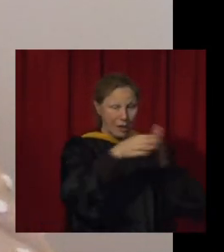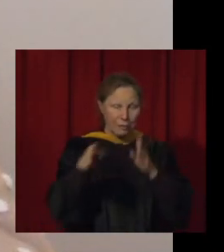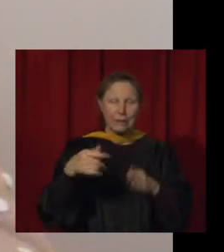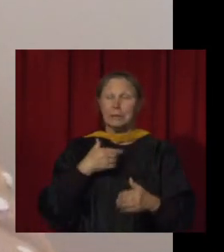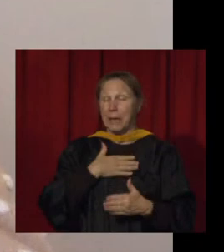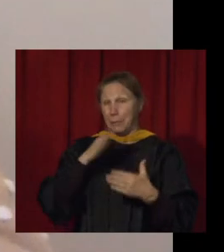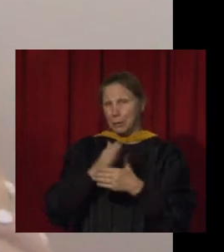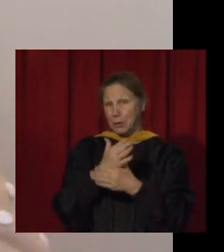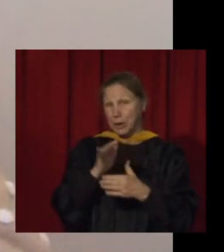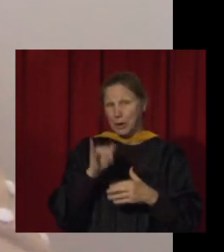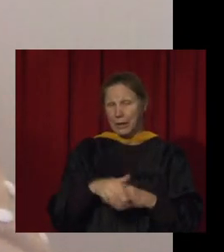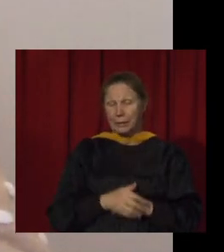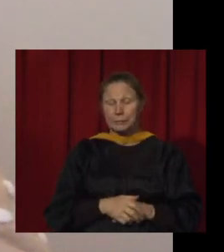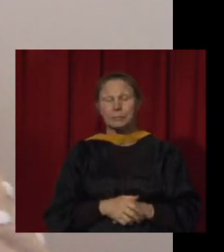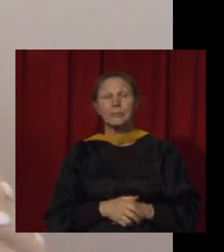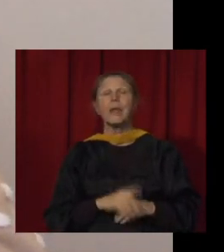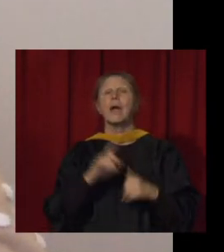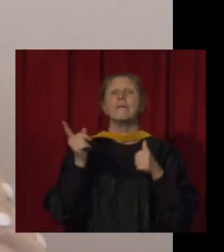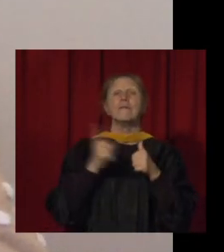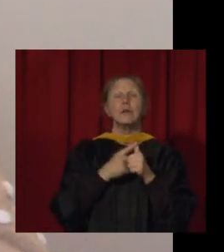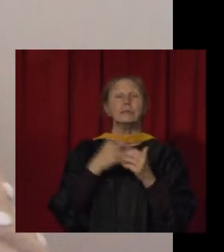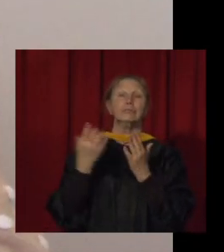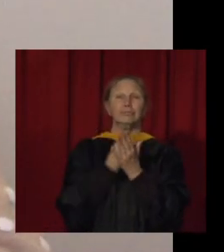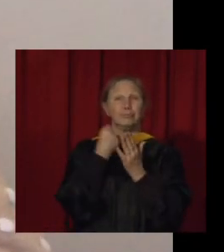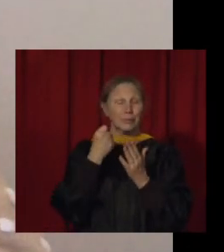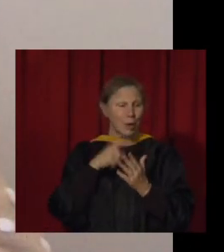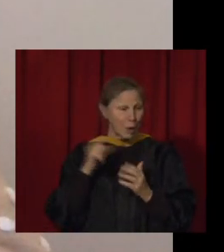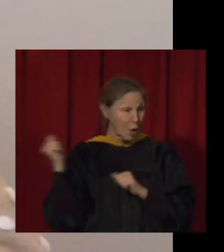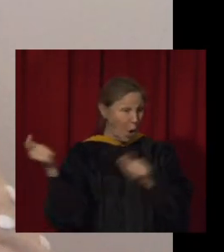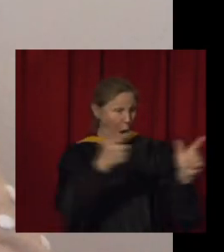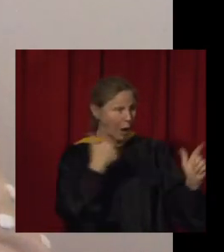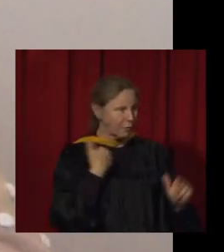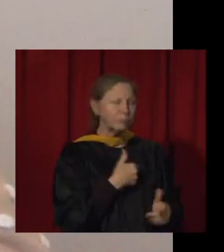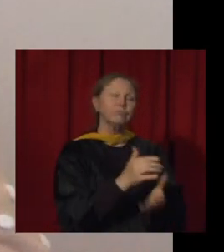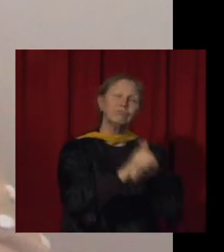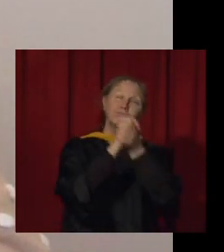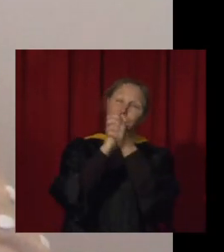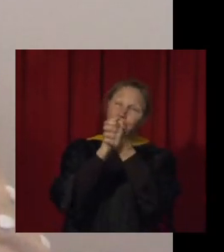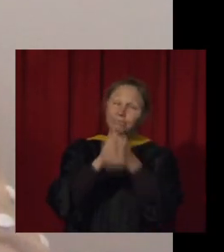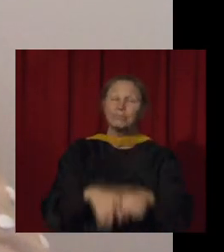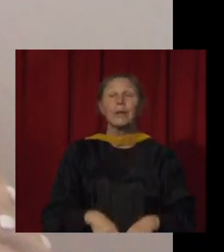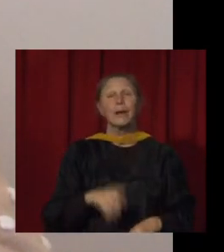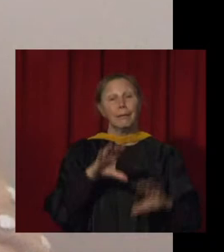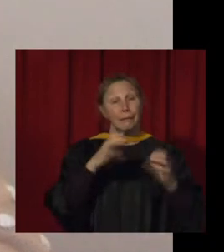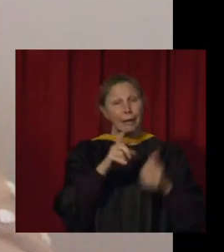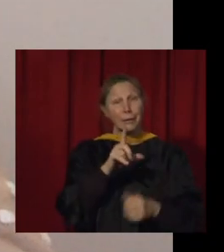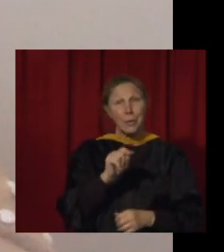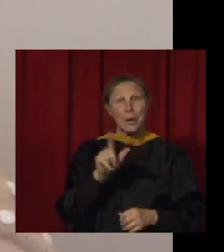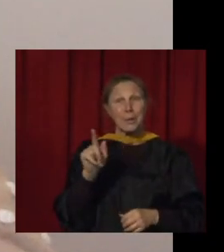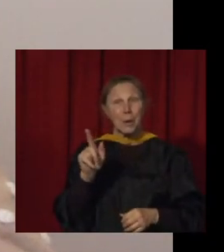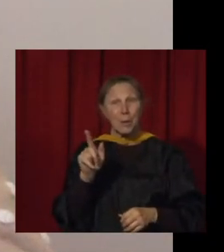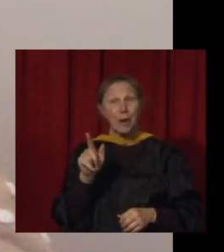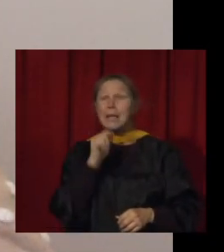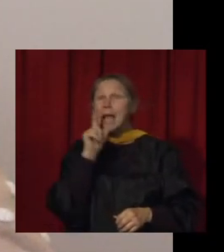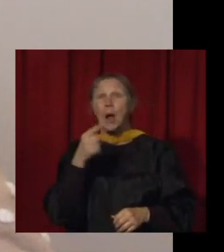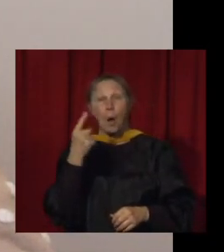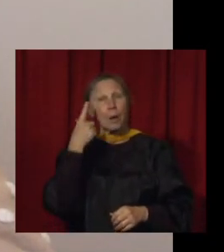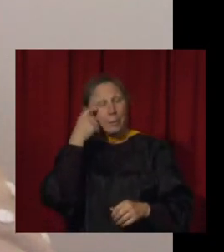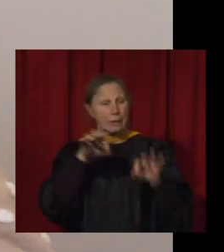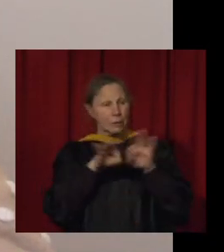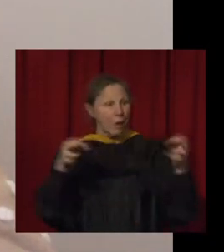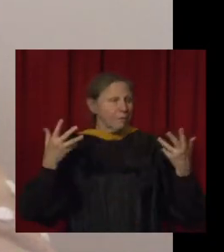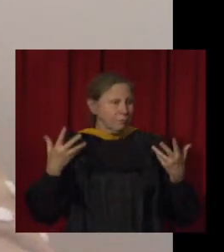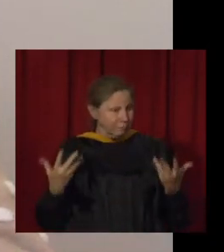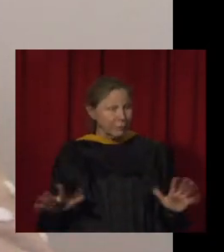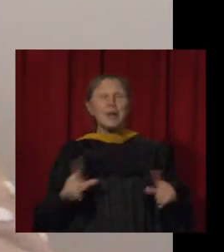you. First, I want to take a moment and congratulate all of us, the class of 2021. Not just for completing our